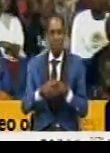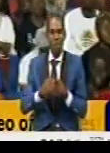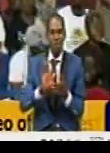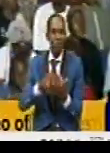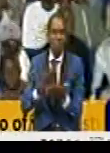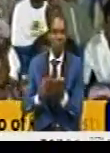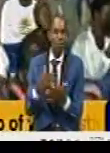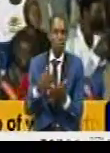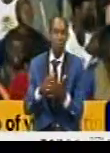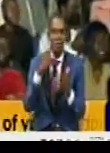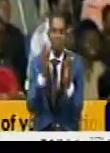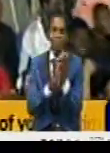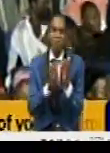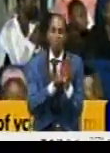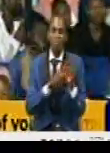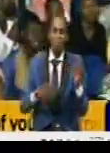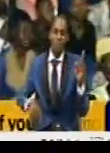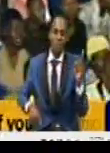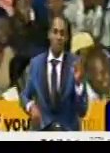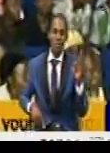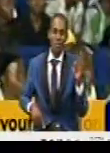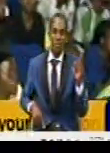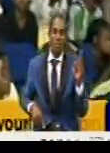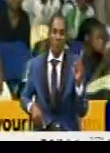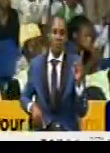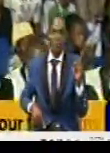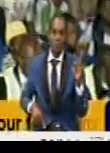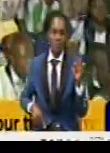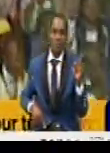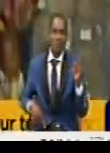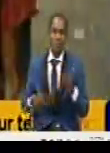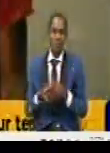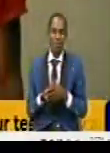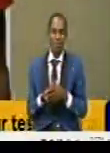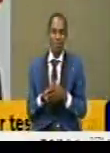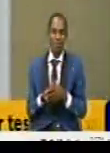gone. Let's hear from the brother. Praise the Lord.